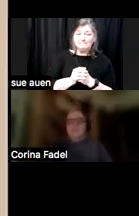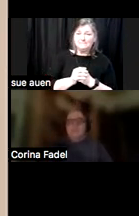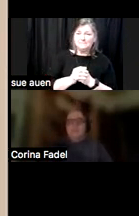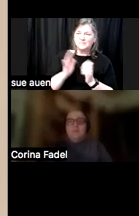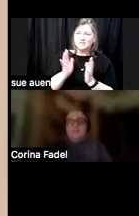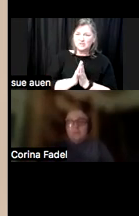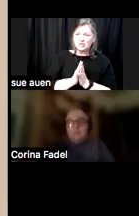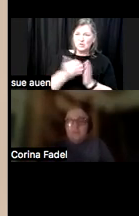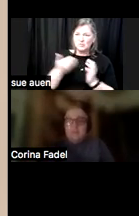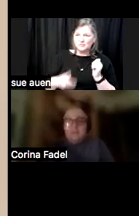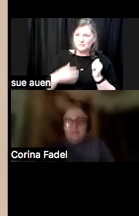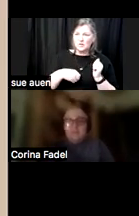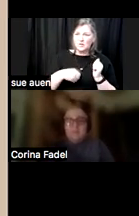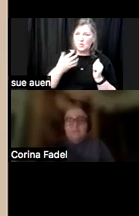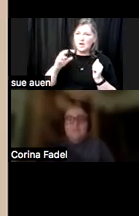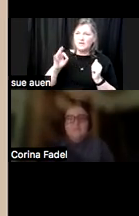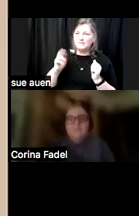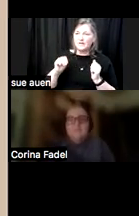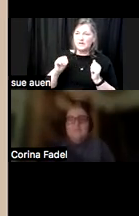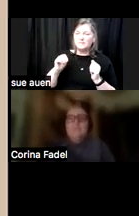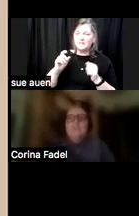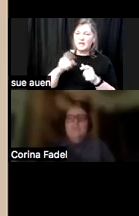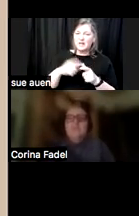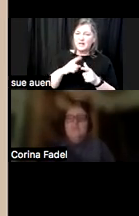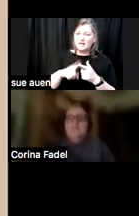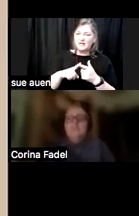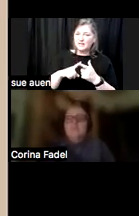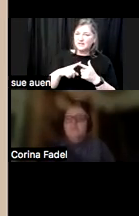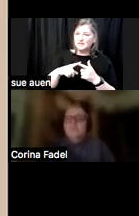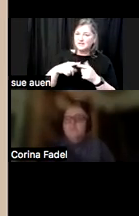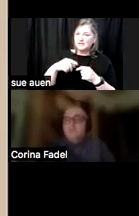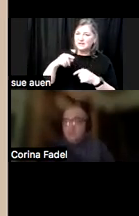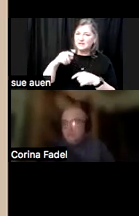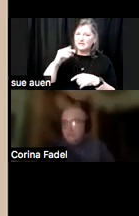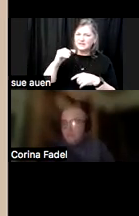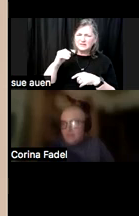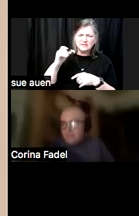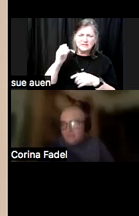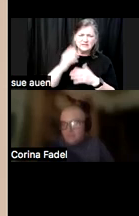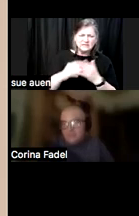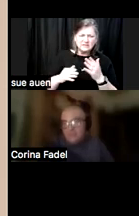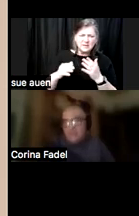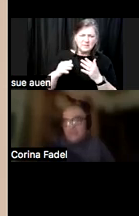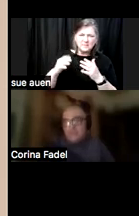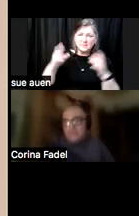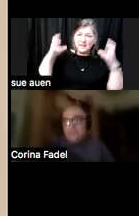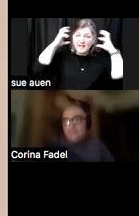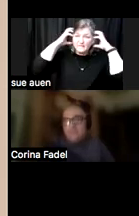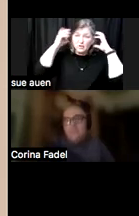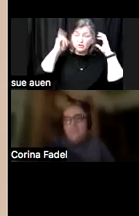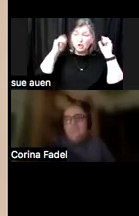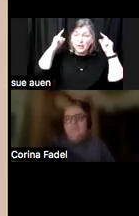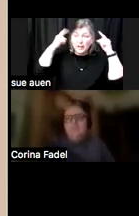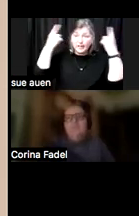So I am a white femme with a bald head and some tortoiseshell glasses and some big headphones that look like